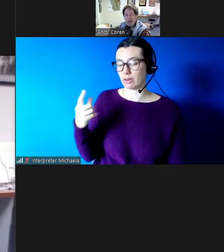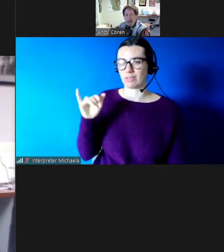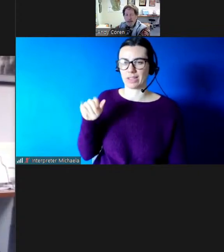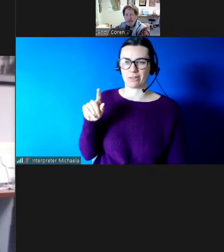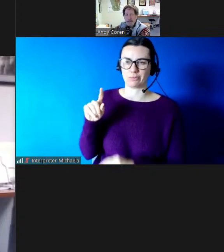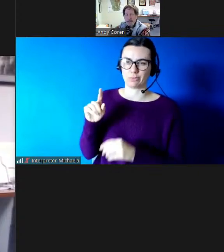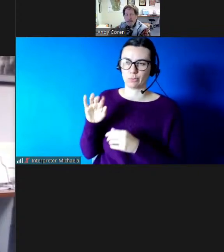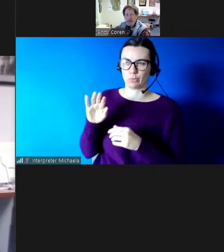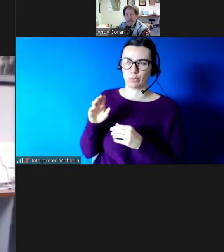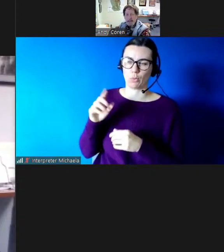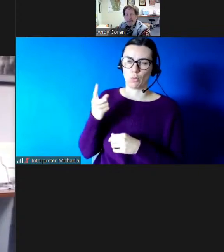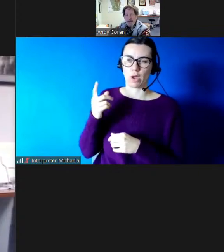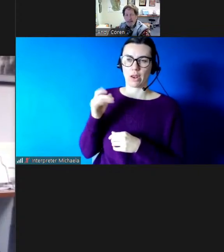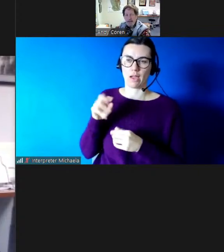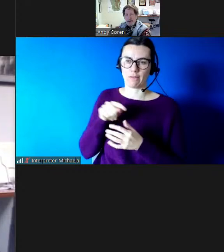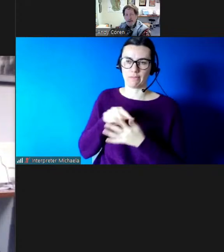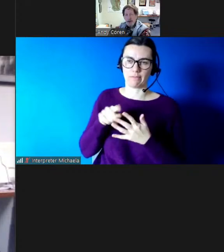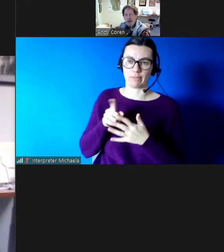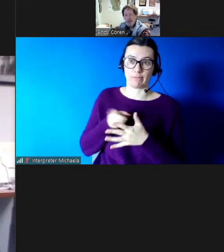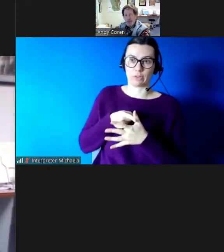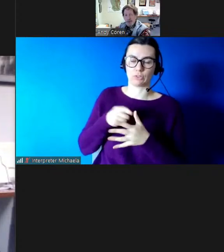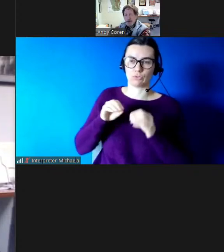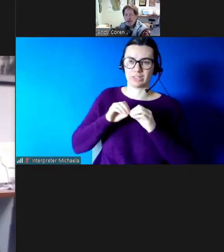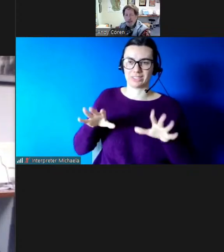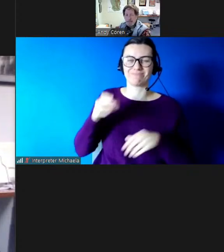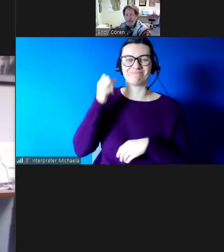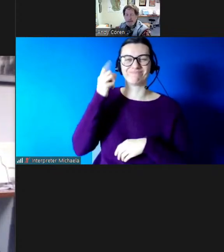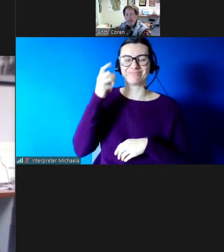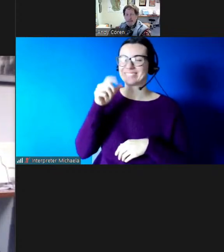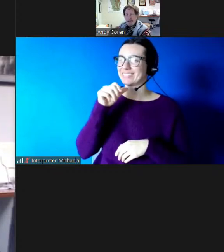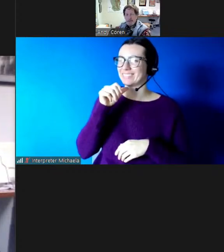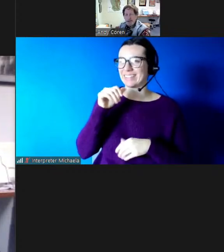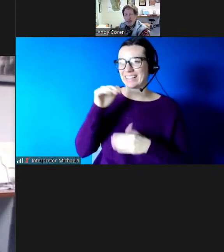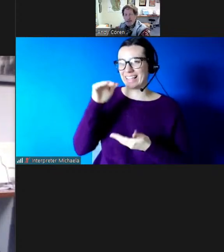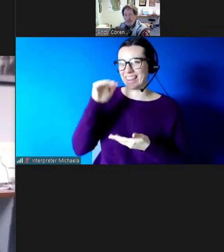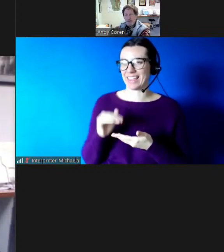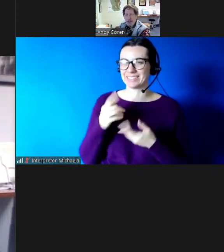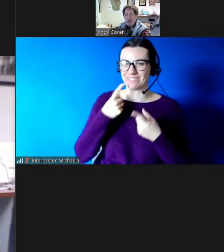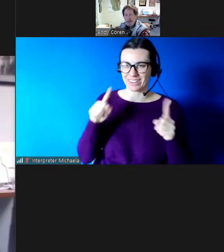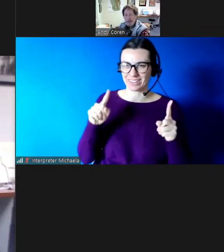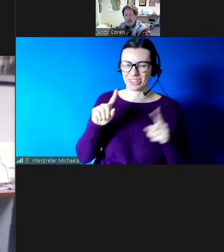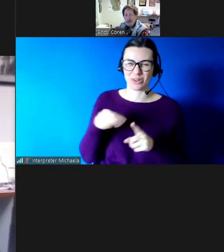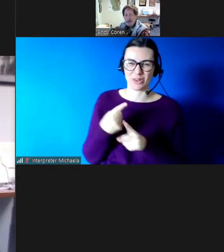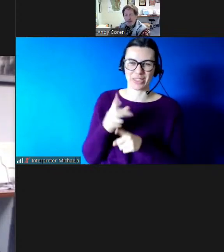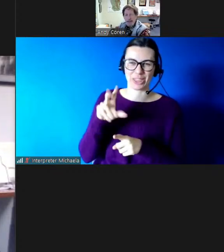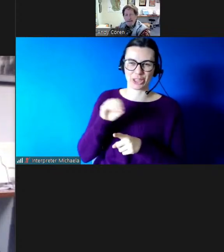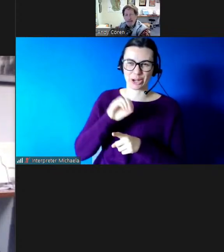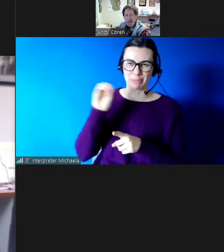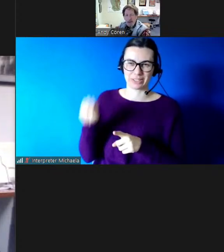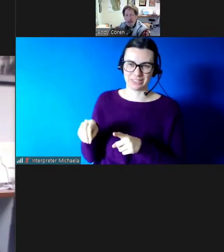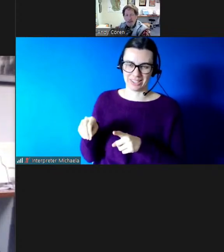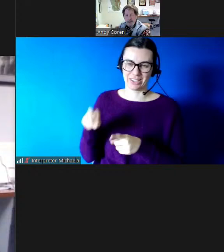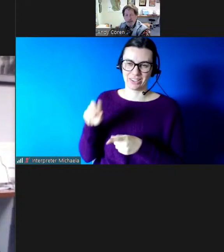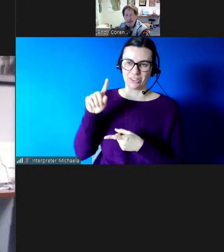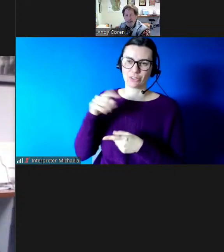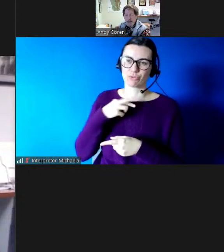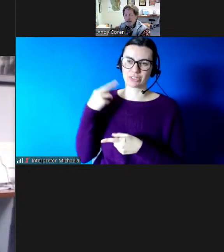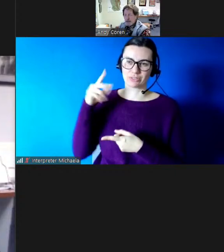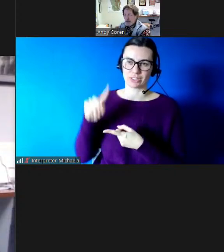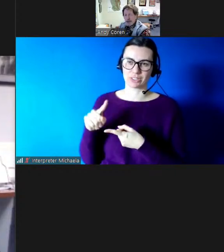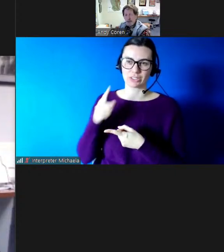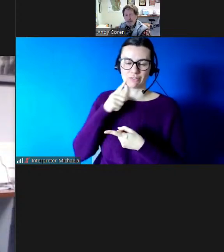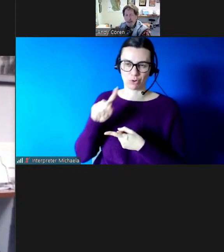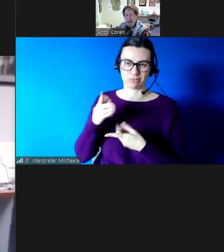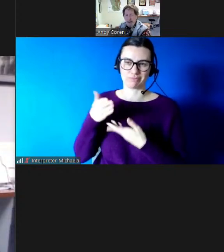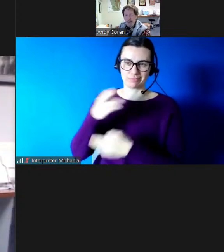but it turns out that it is less effective with only a 30% risk reduction for hospitalization. And we're considering that